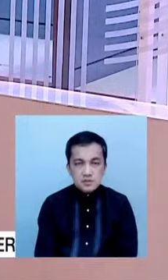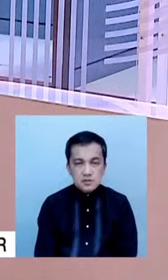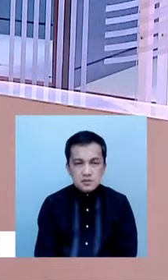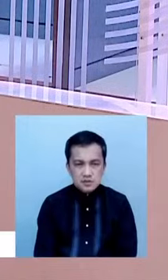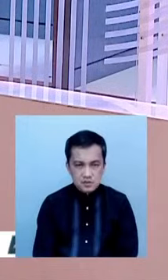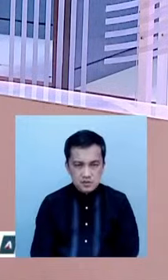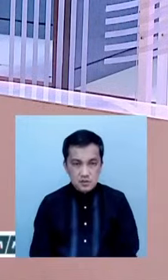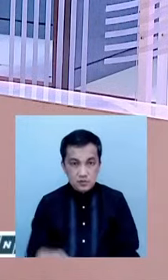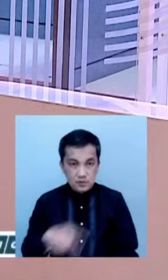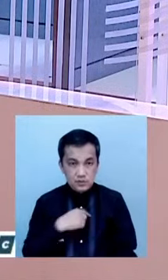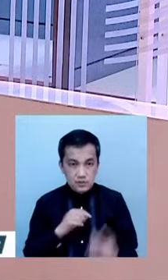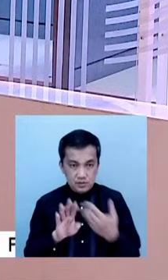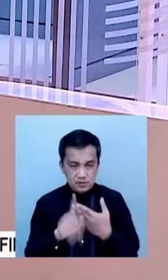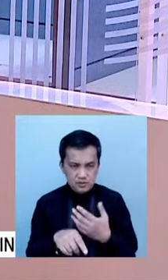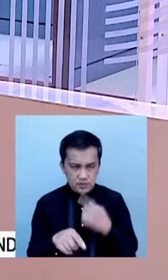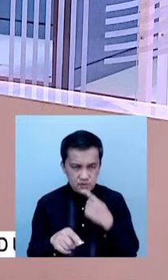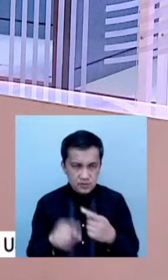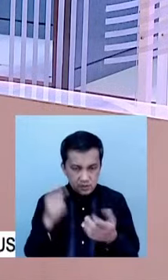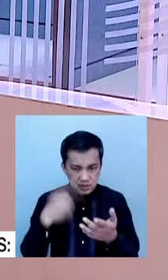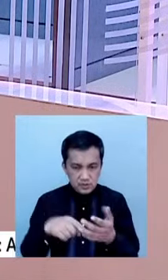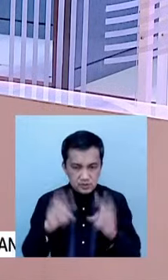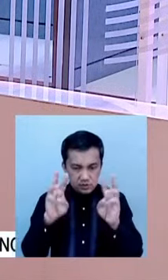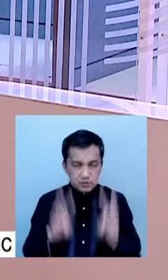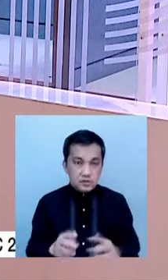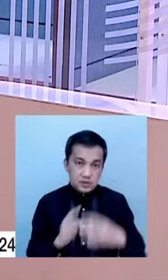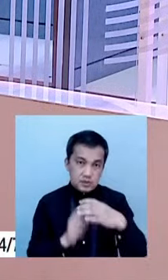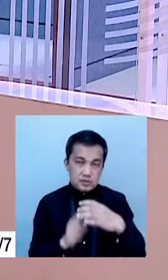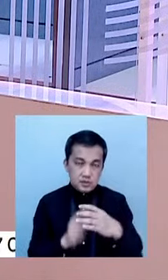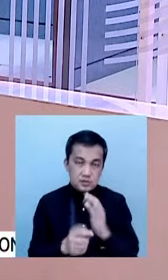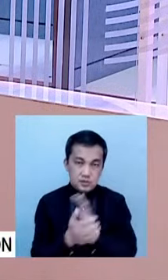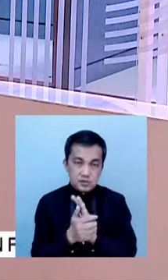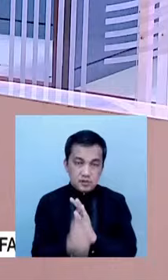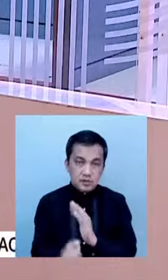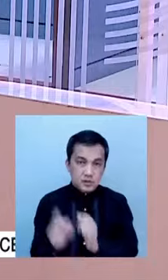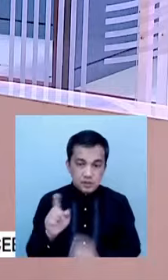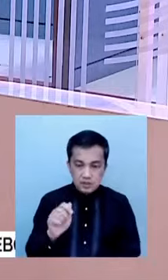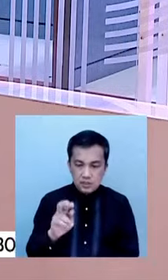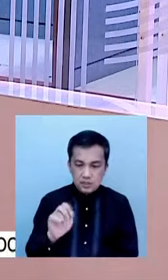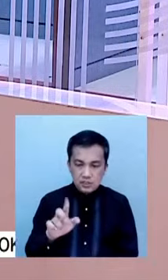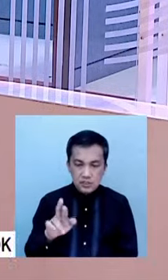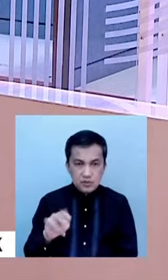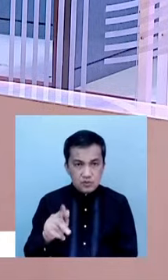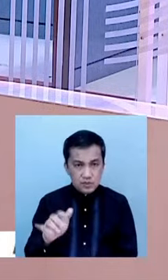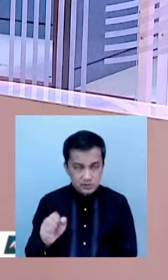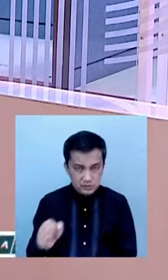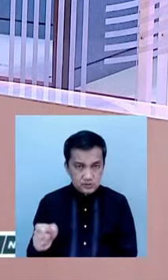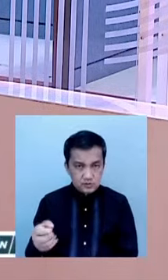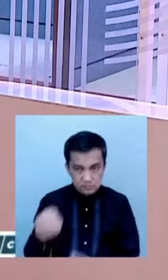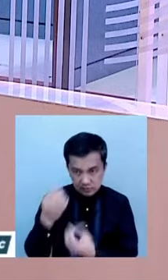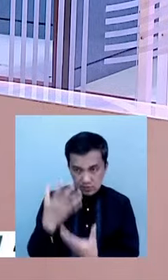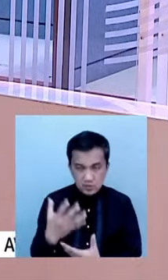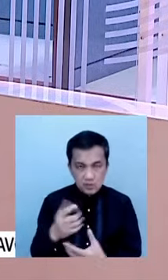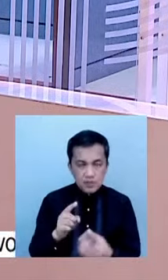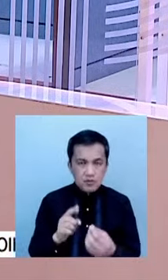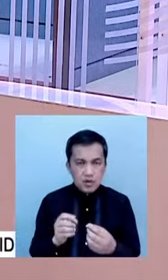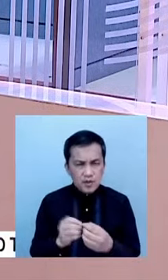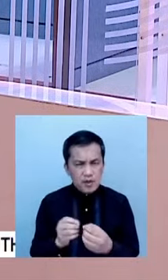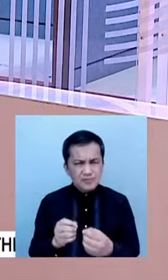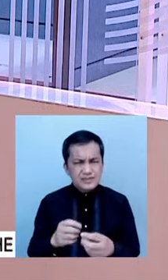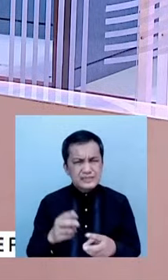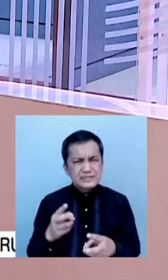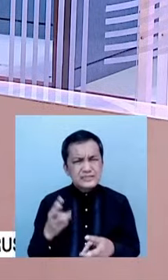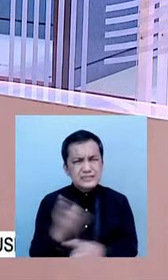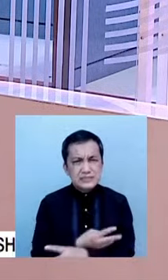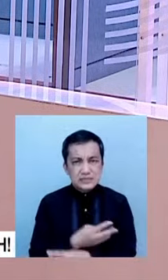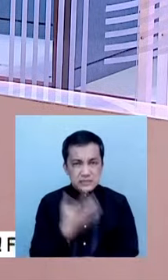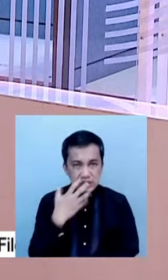And we are back with a check on the weather. ABS-CBN's resident meteorologist Ariel Rojas now joins us to tell us more about the extreme heat being felt